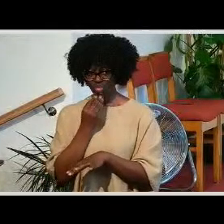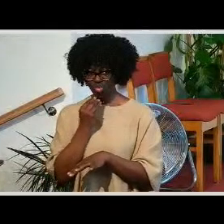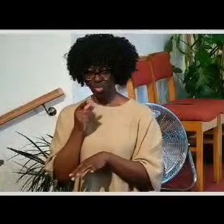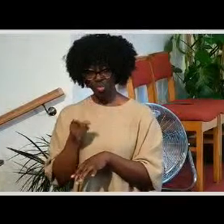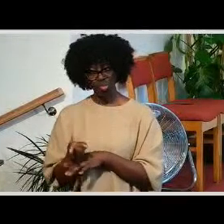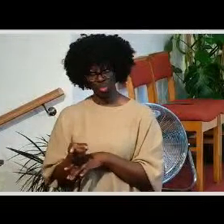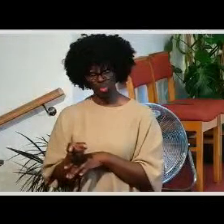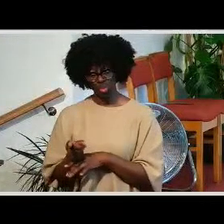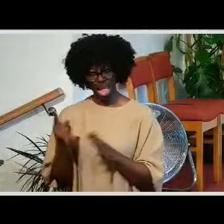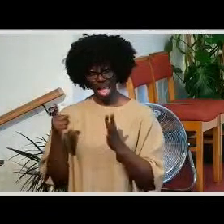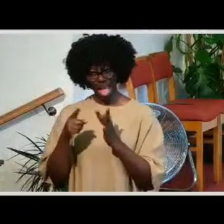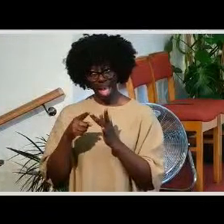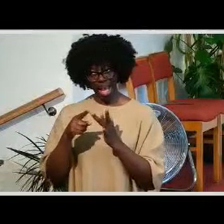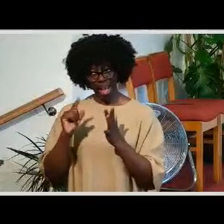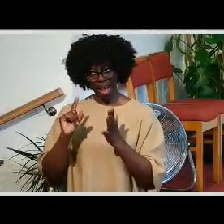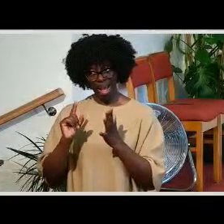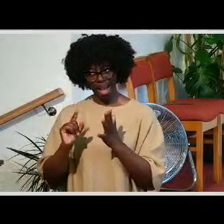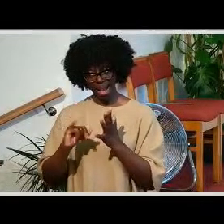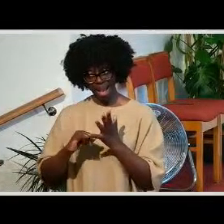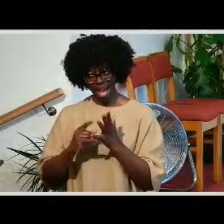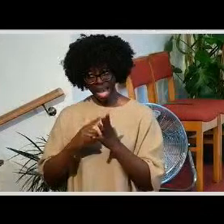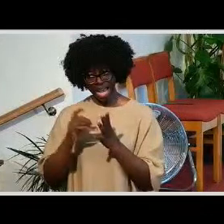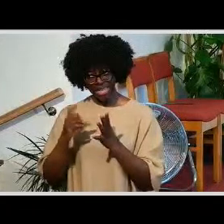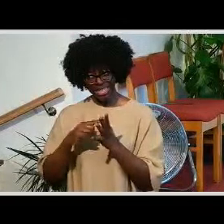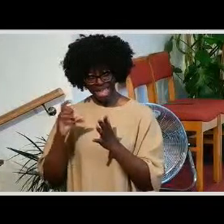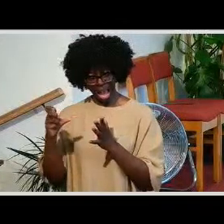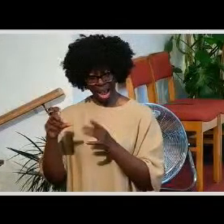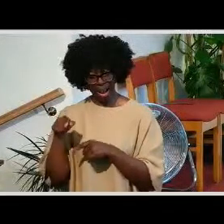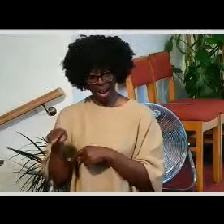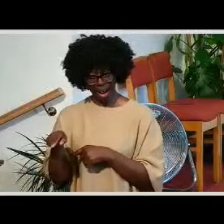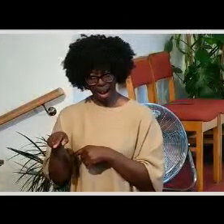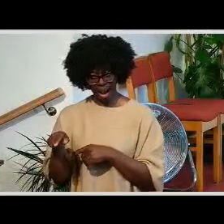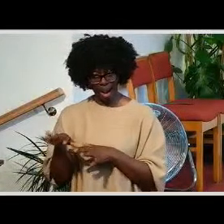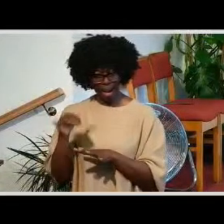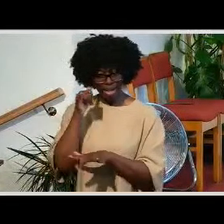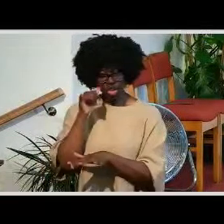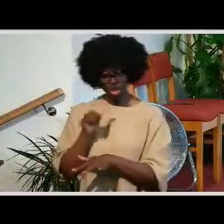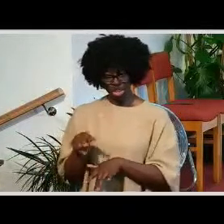was complicit in the deception,